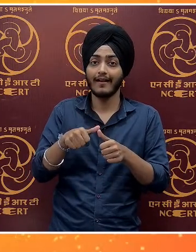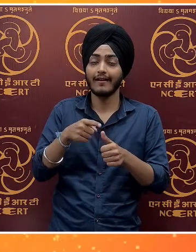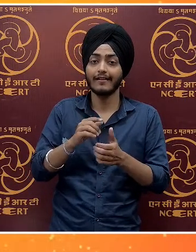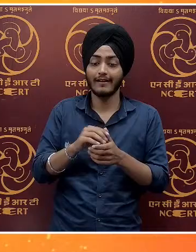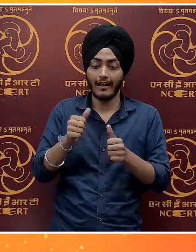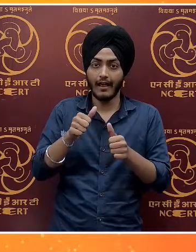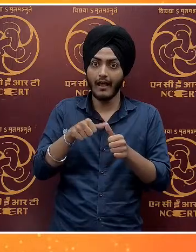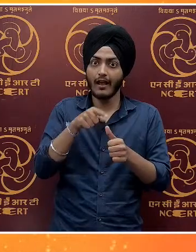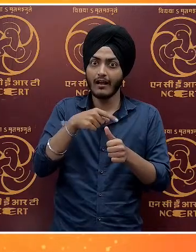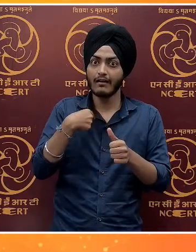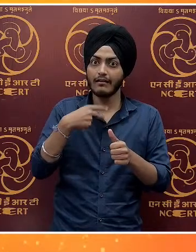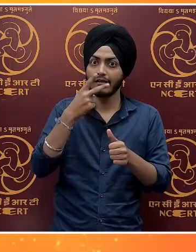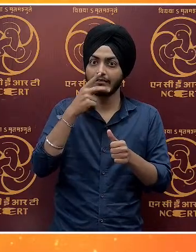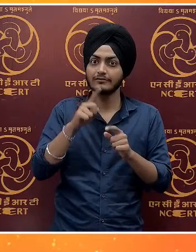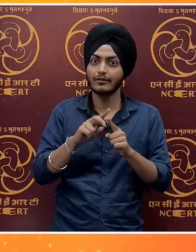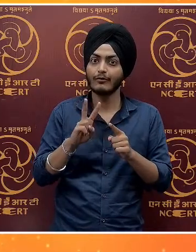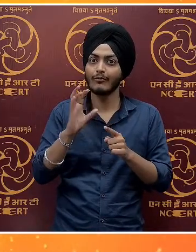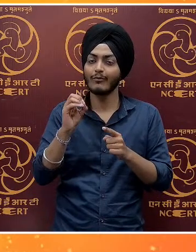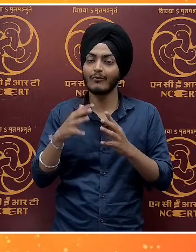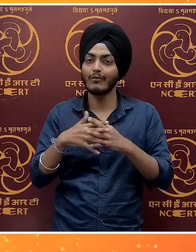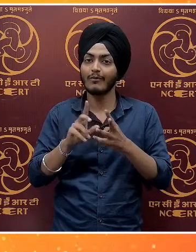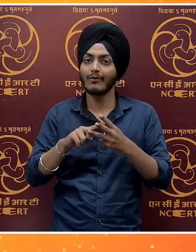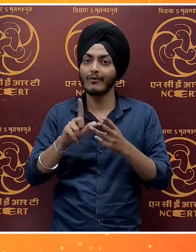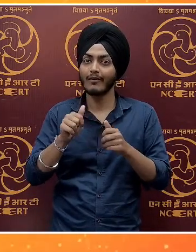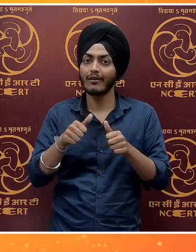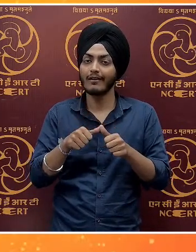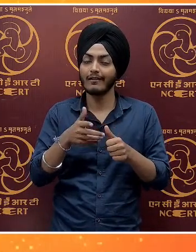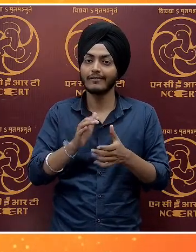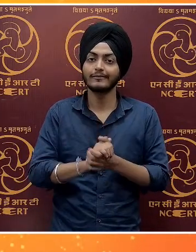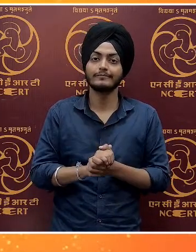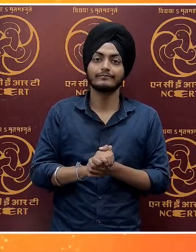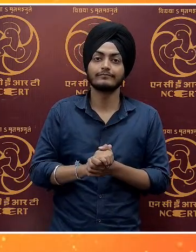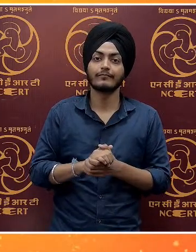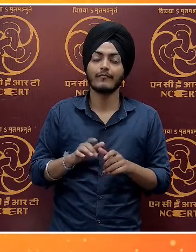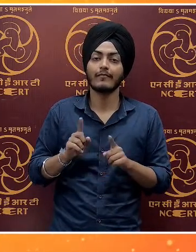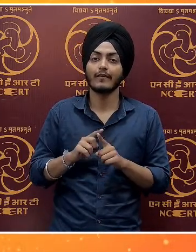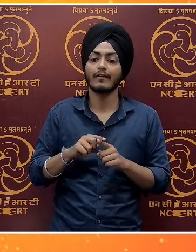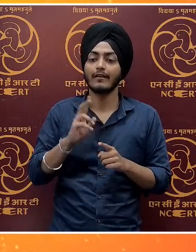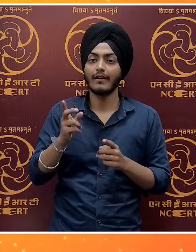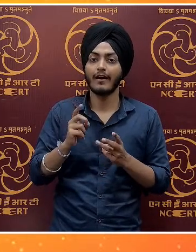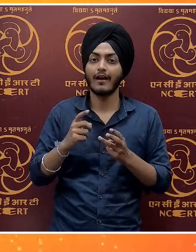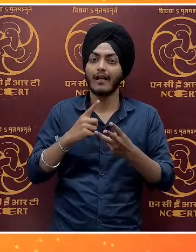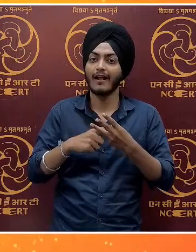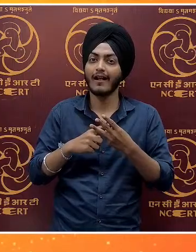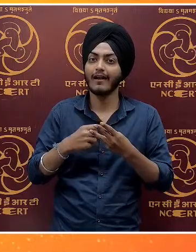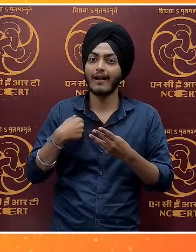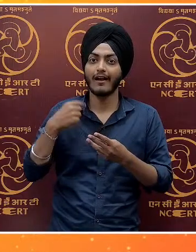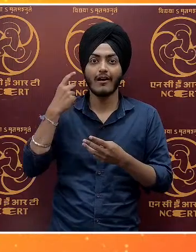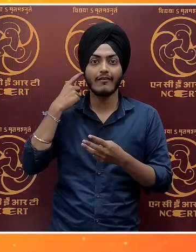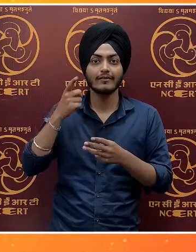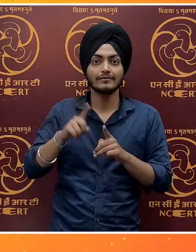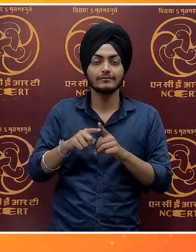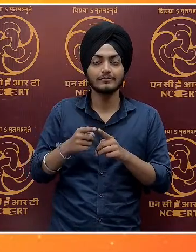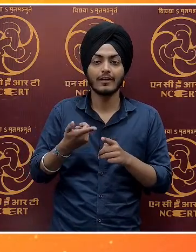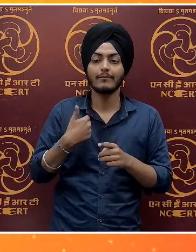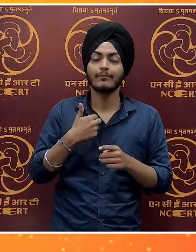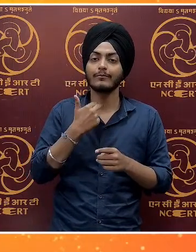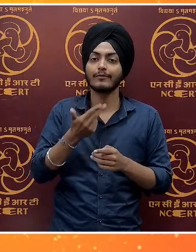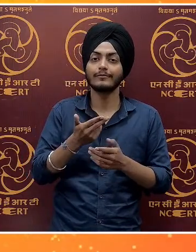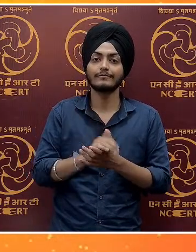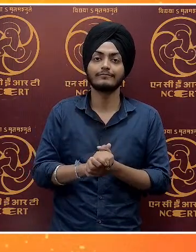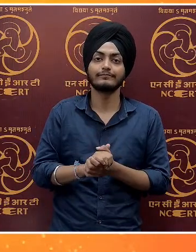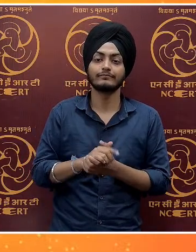vowel, an egg, e is a sound of vowel. Let's